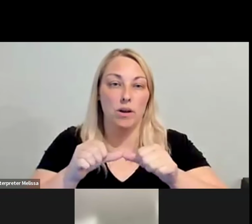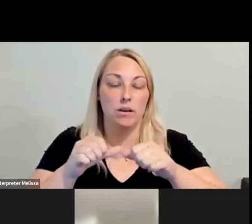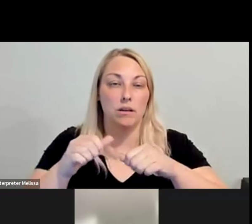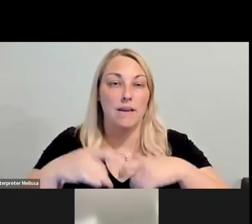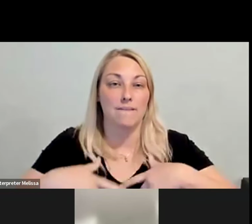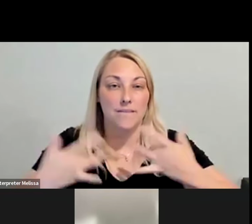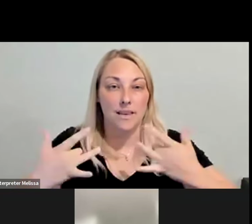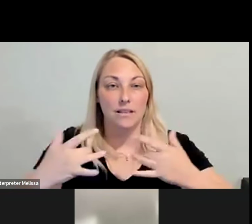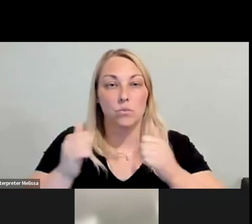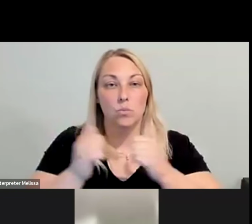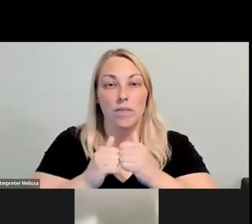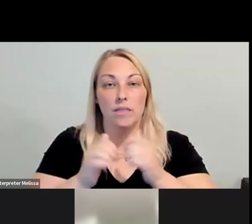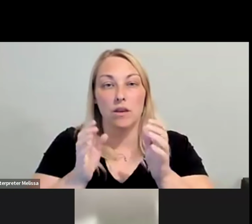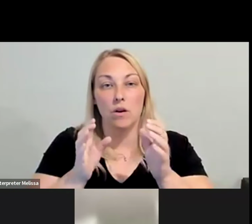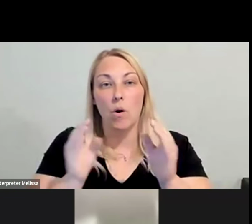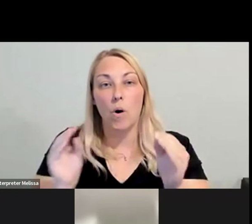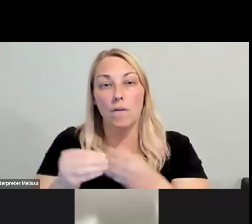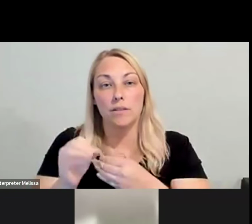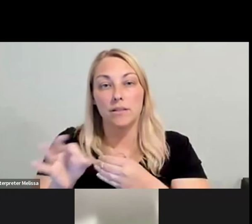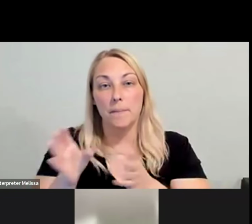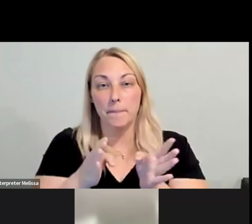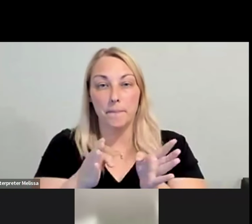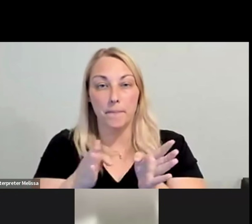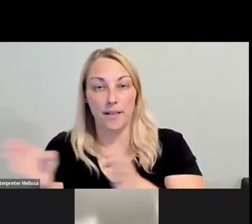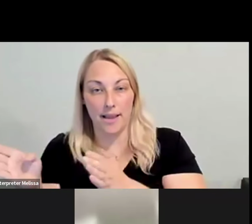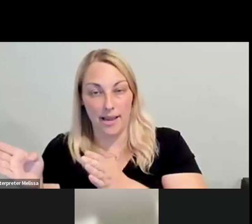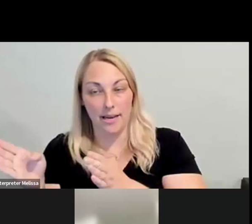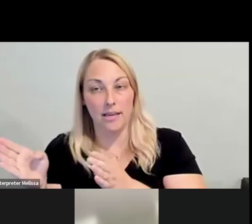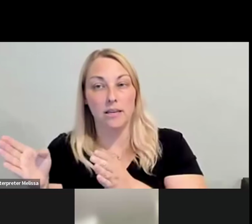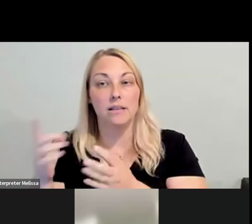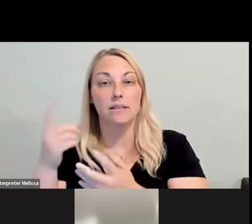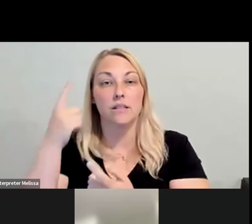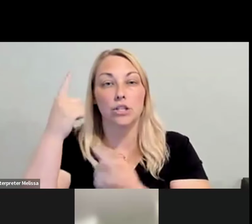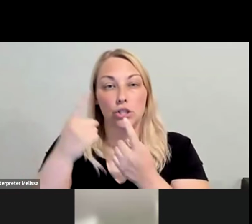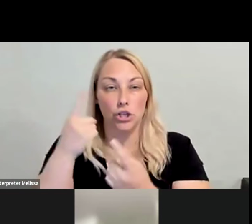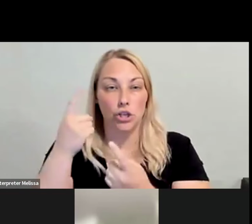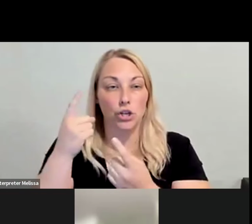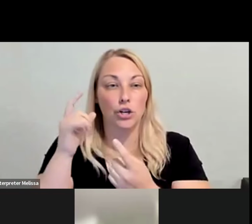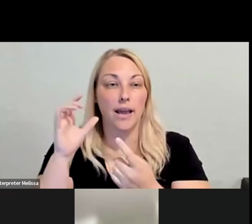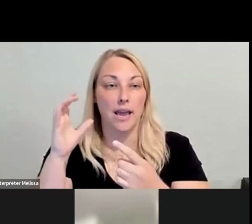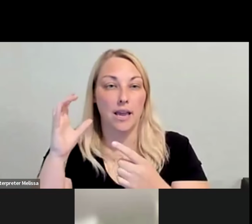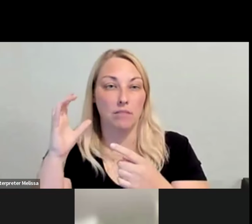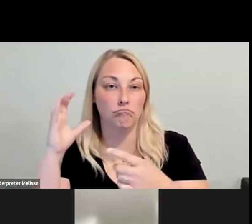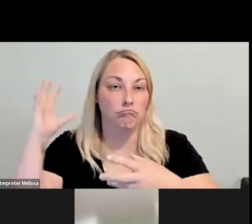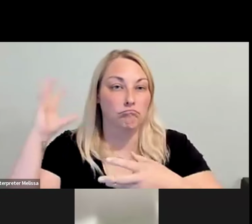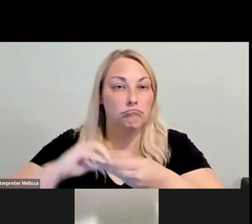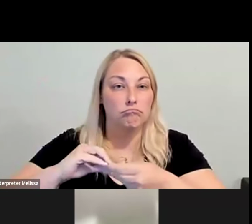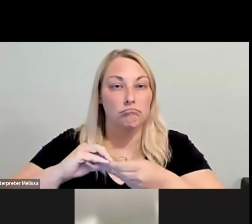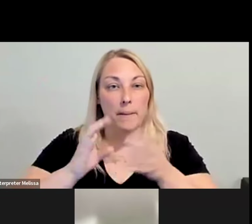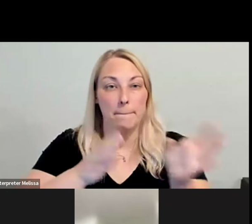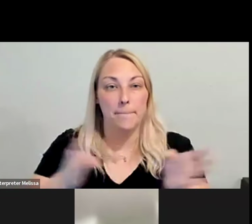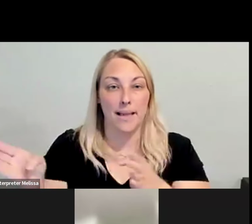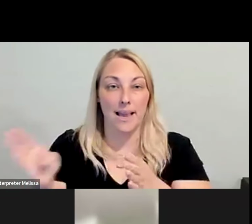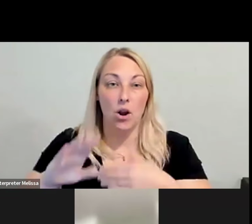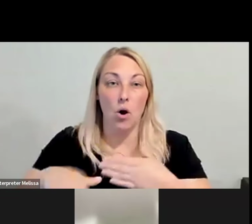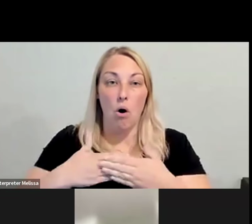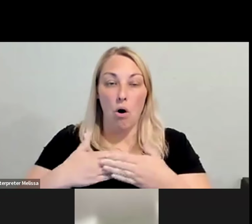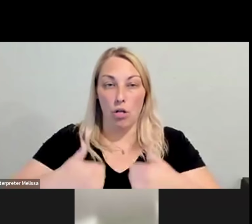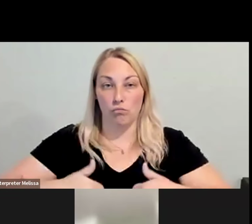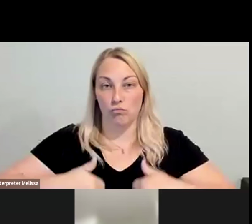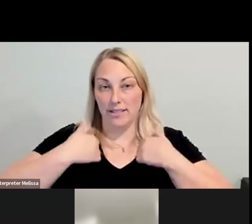is developing the plan. It's considered a comprehensive plan that all residents are encouraged to